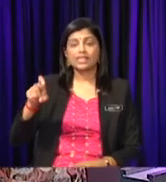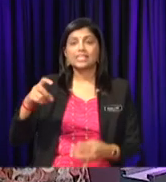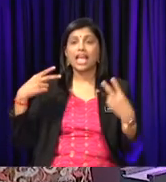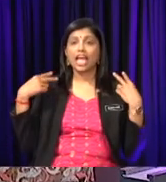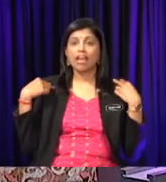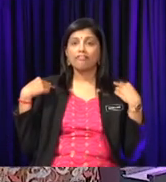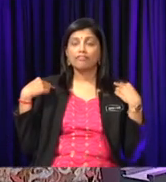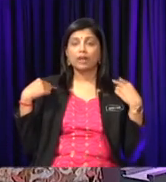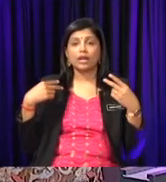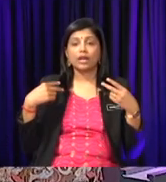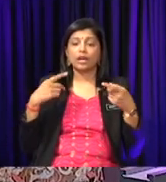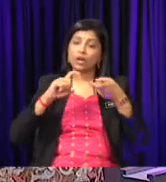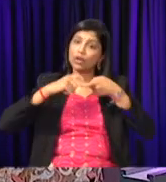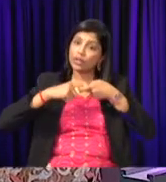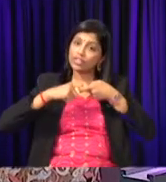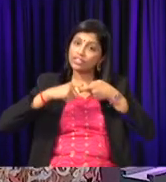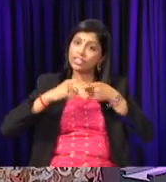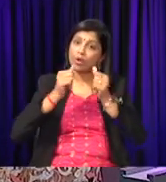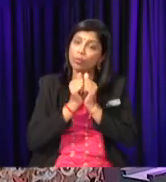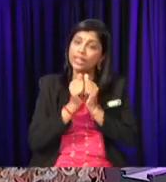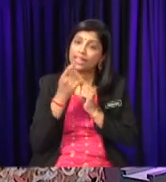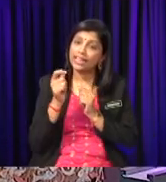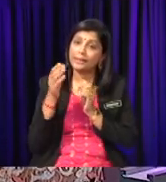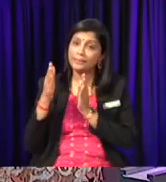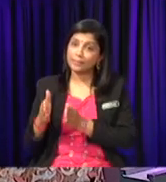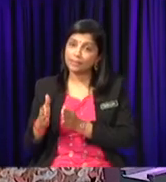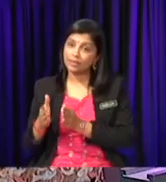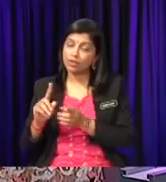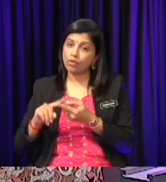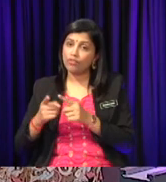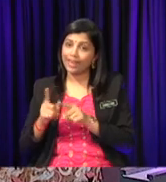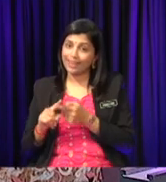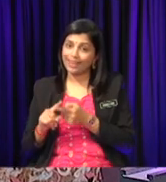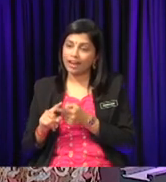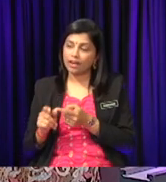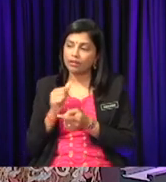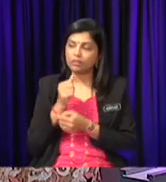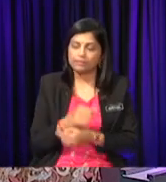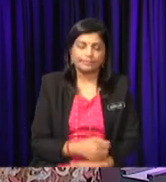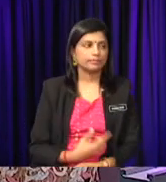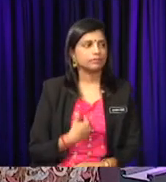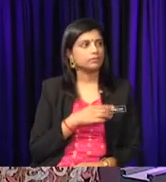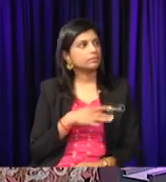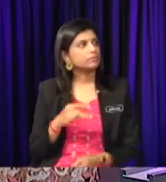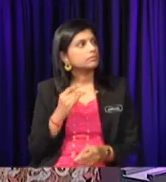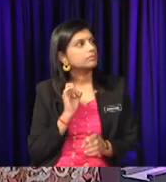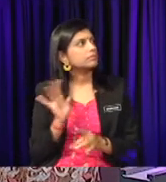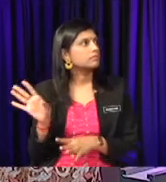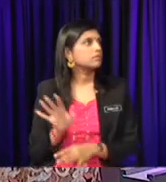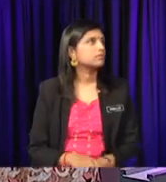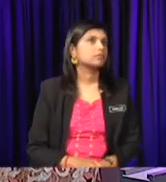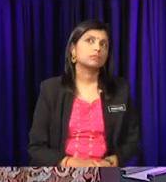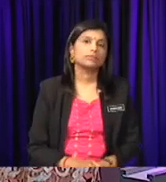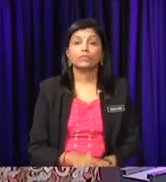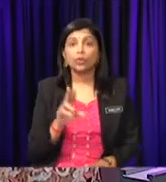okay? Mm-hmm. So for individual response, you'll get basic questions that are very, very common to you. You will start